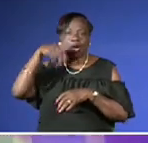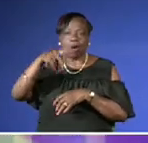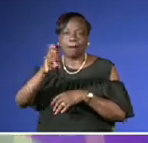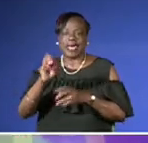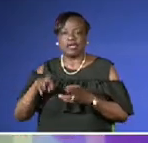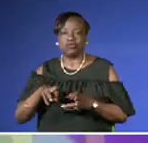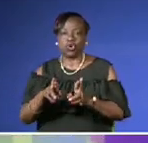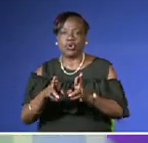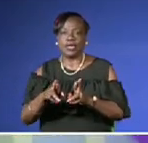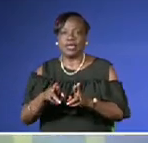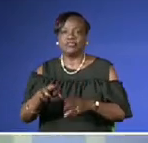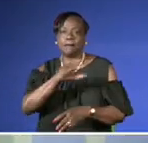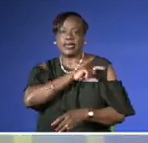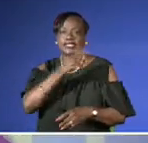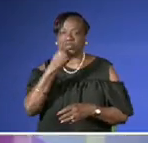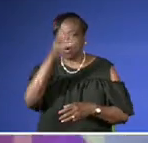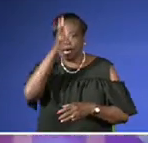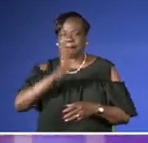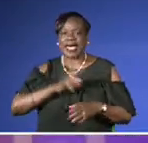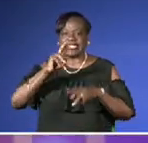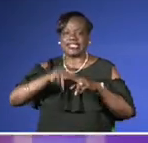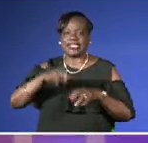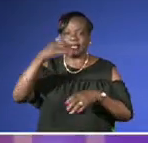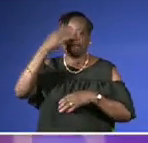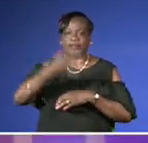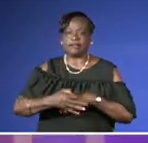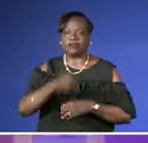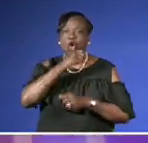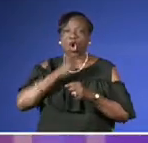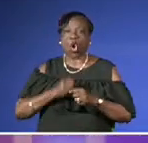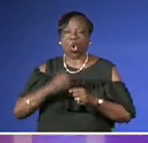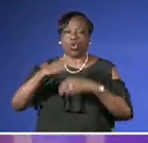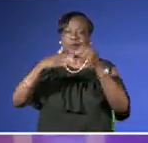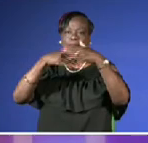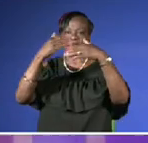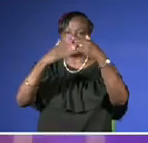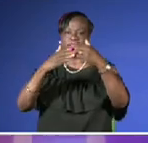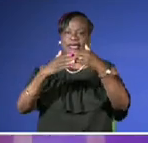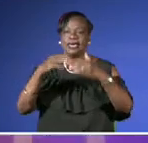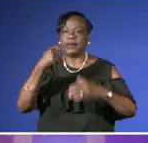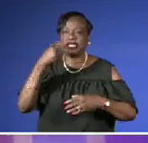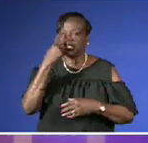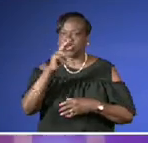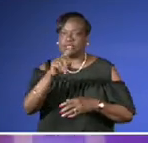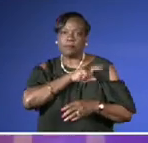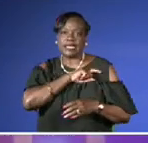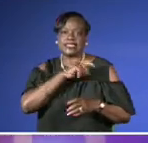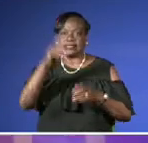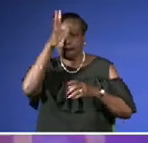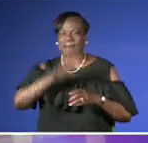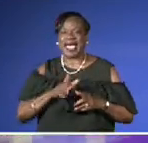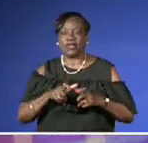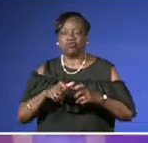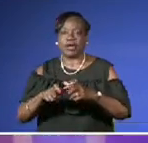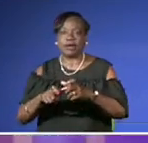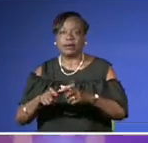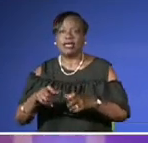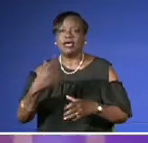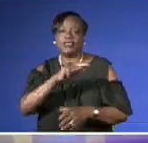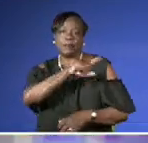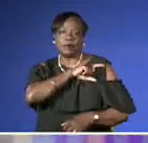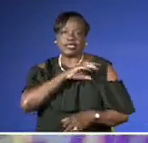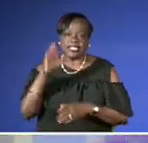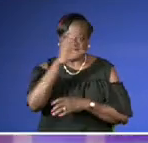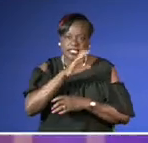officers saw a male sitting in front of an abandoned building. Upon seeing them, the man ran from the area. In its search of where the man was